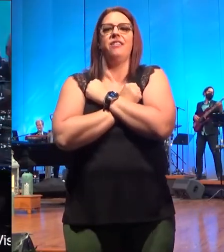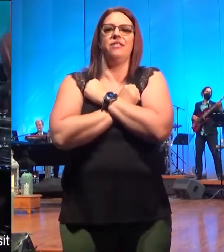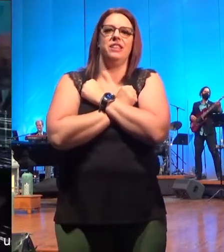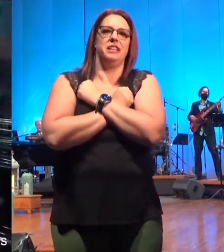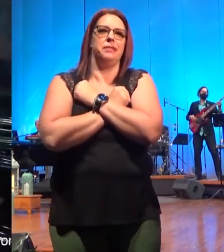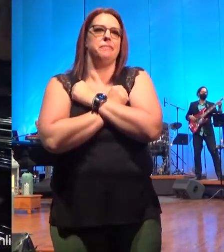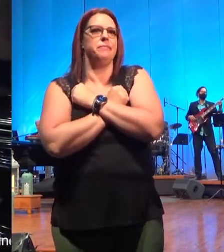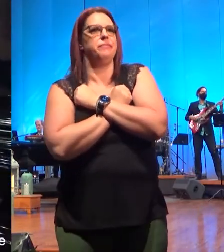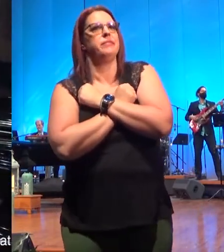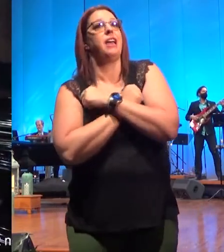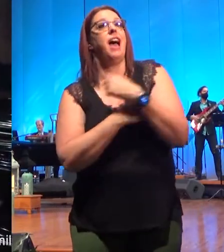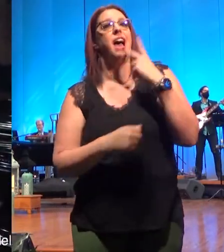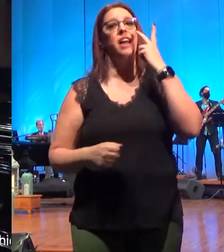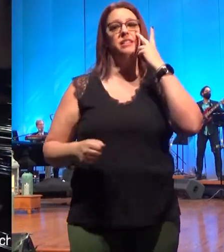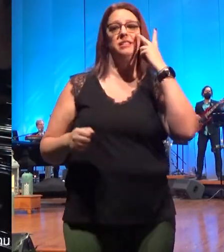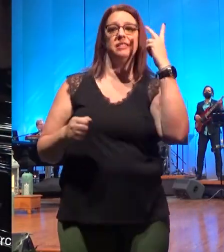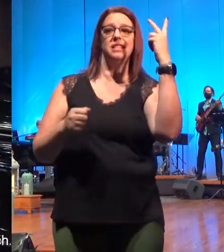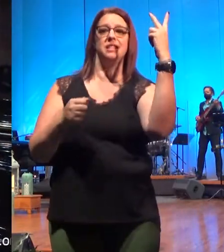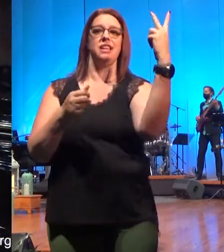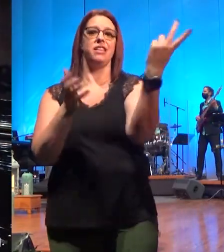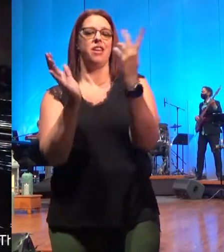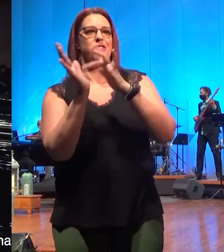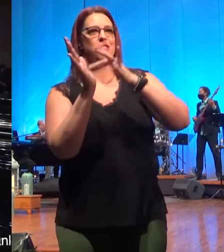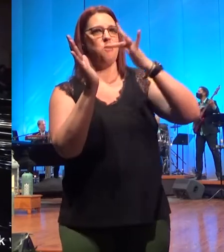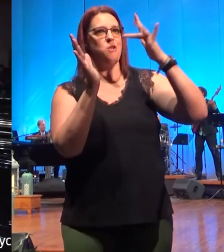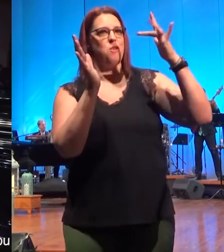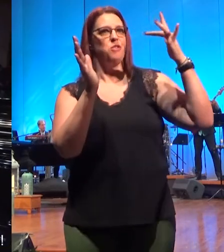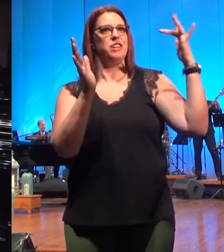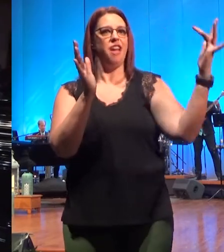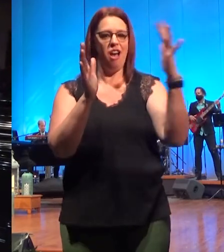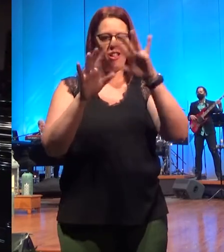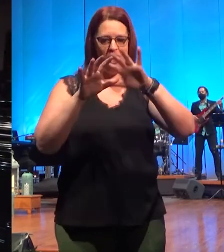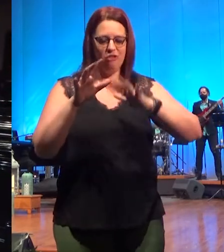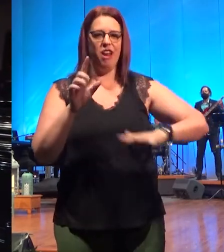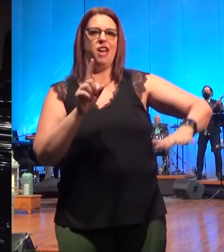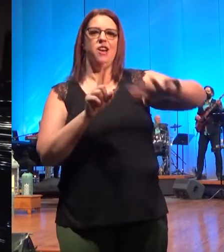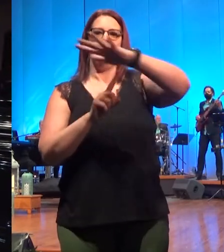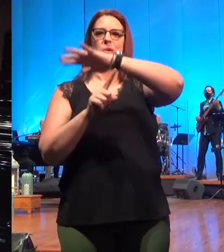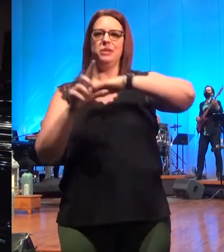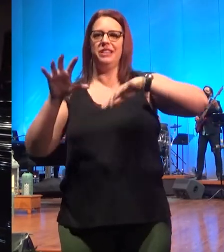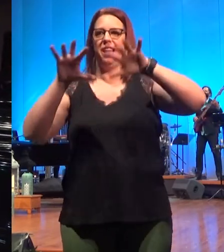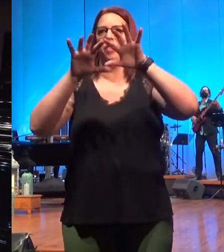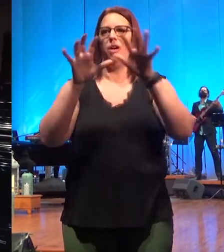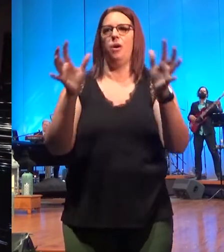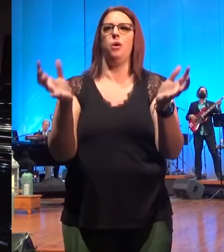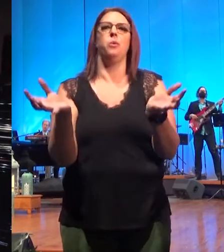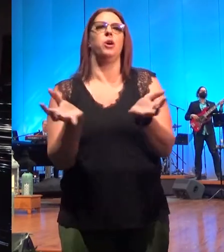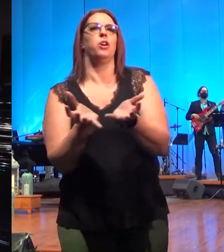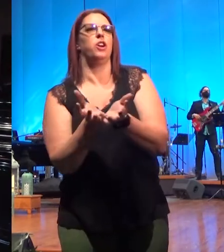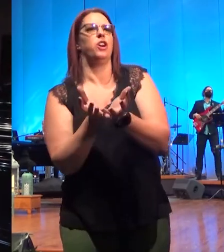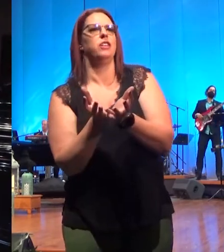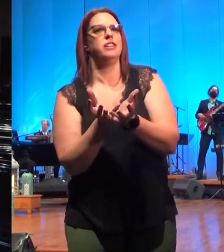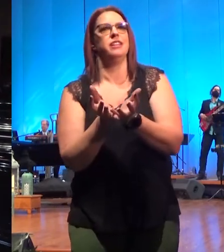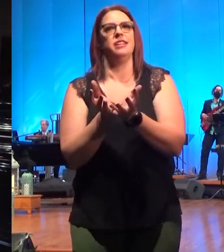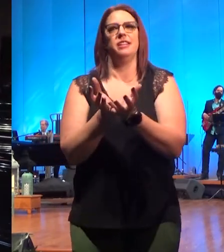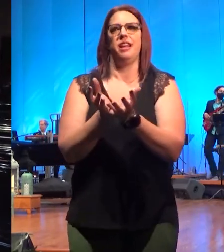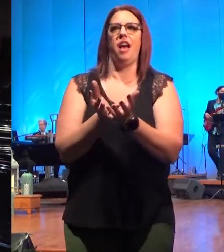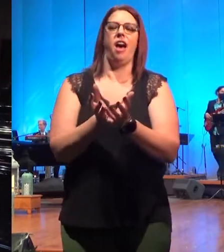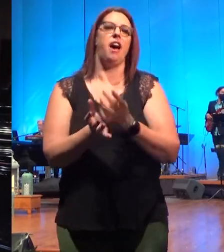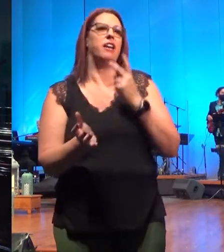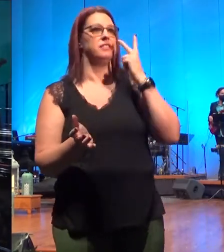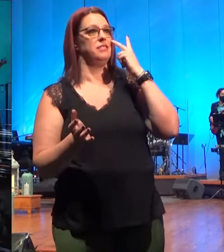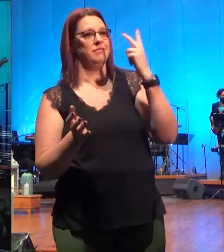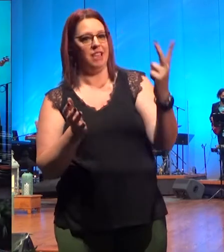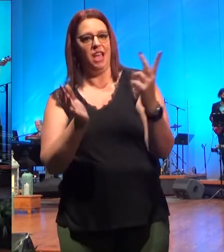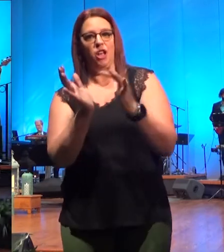love. I see the glory, there's glory all around in the world, and